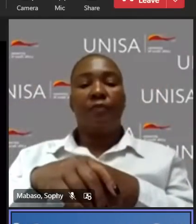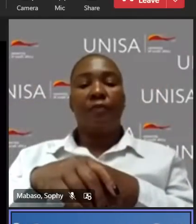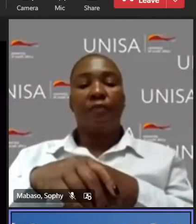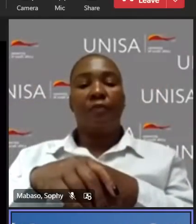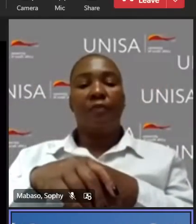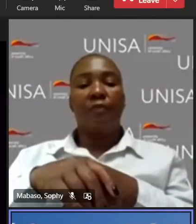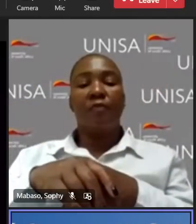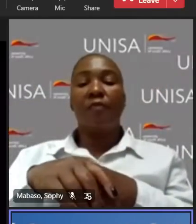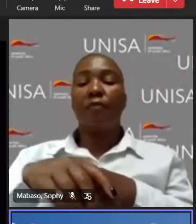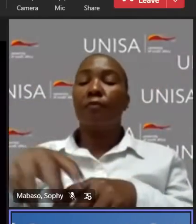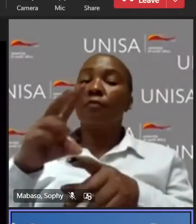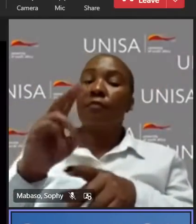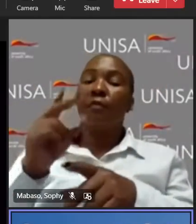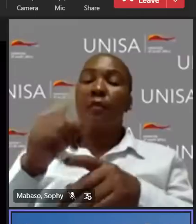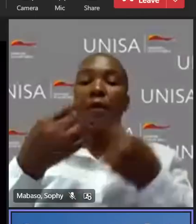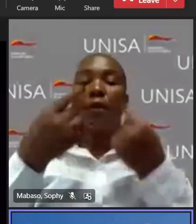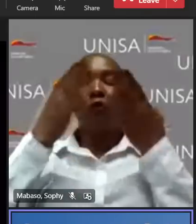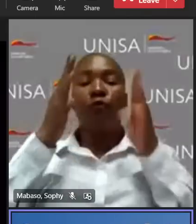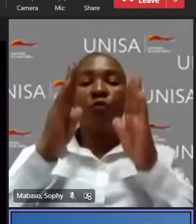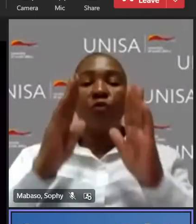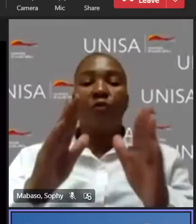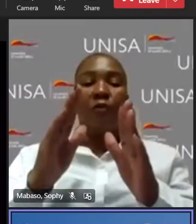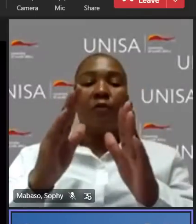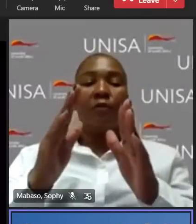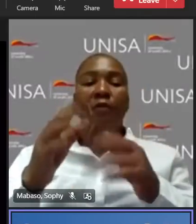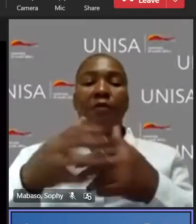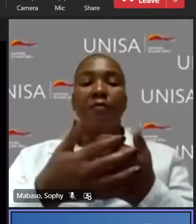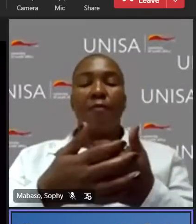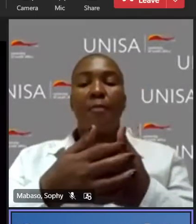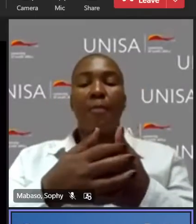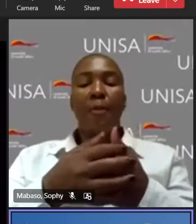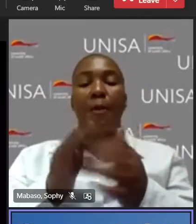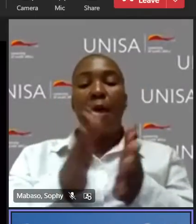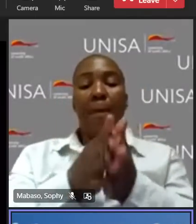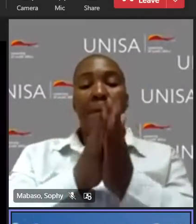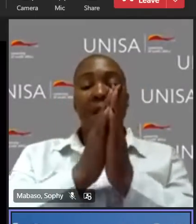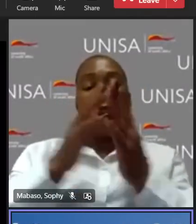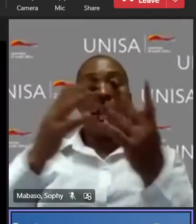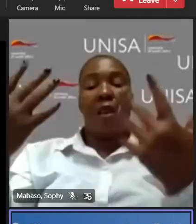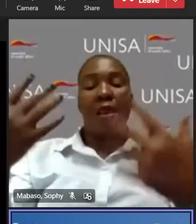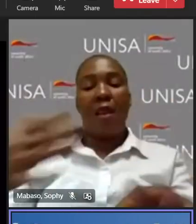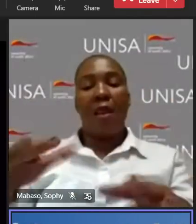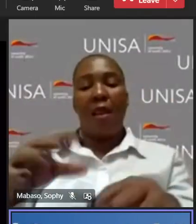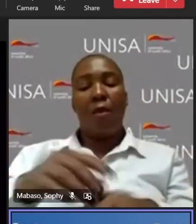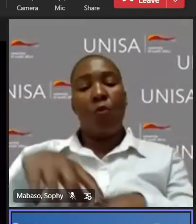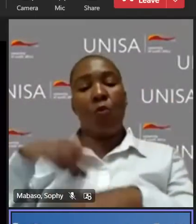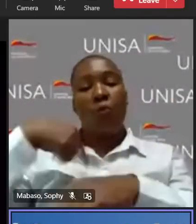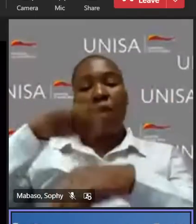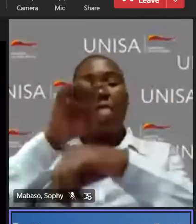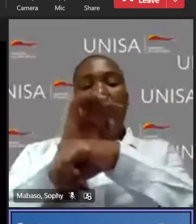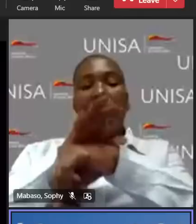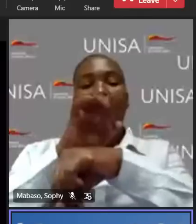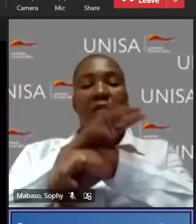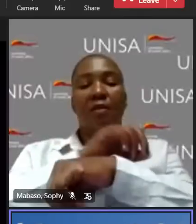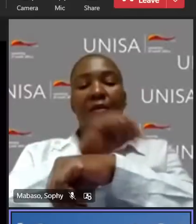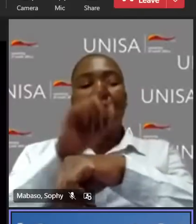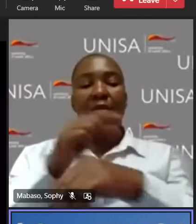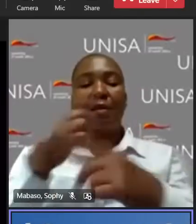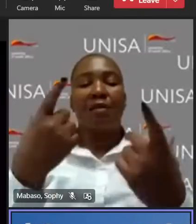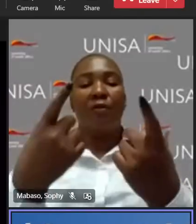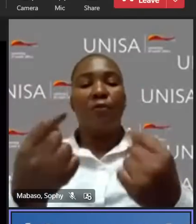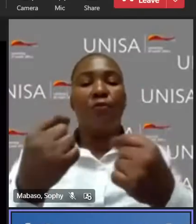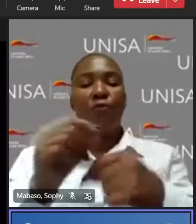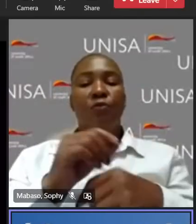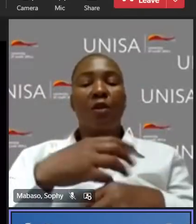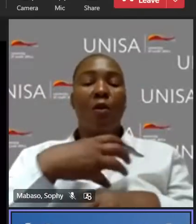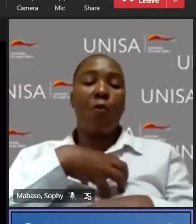And also students who have appealed, we advise them that they do their